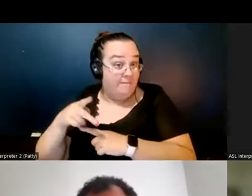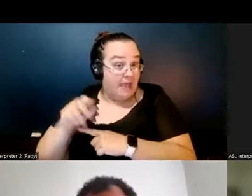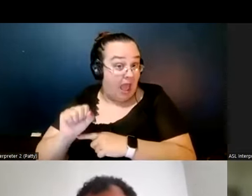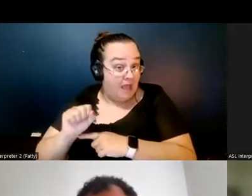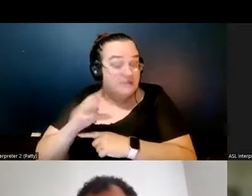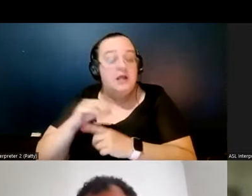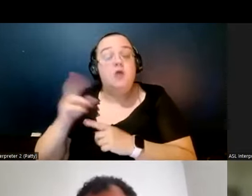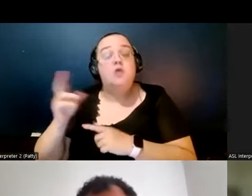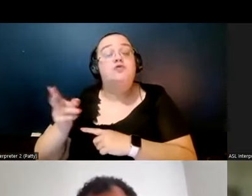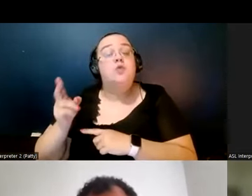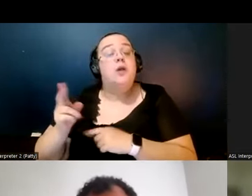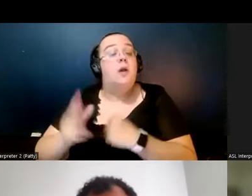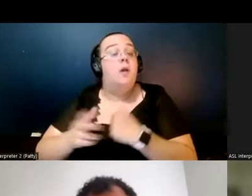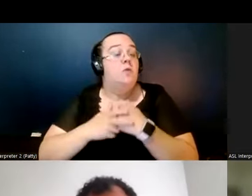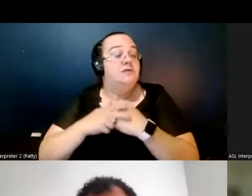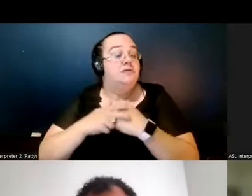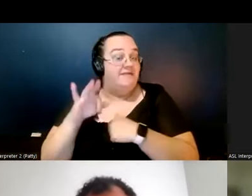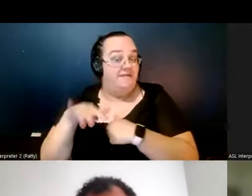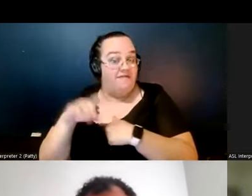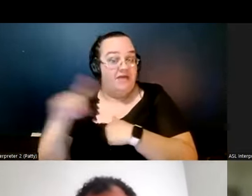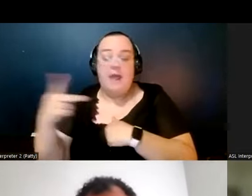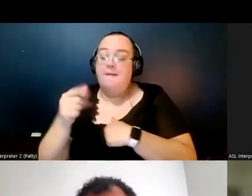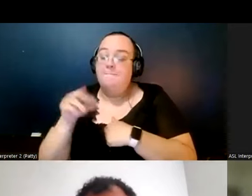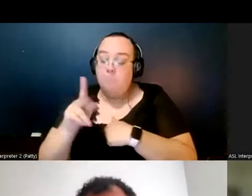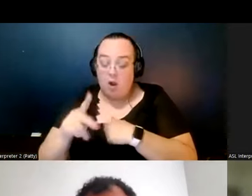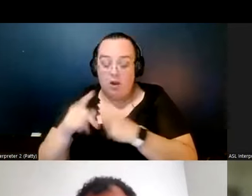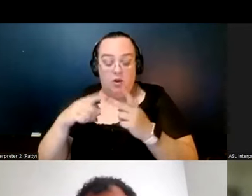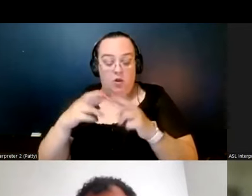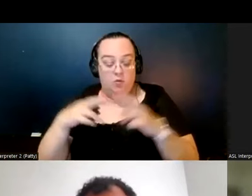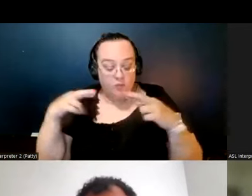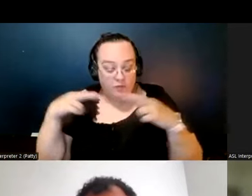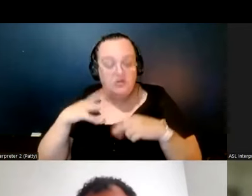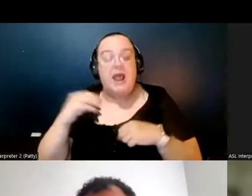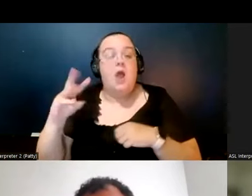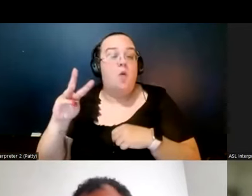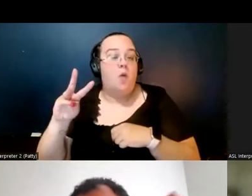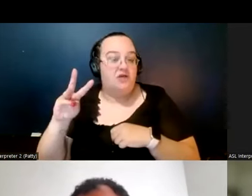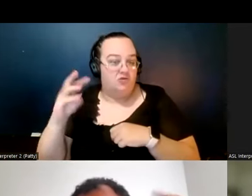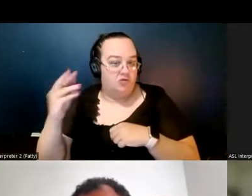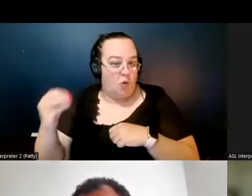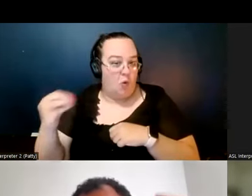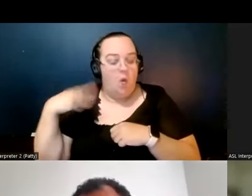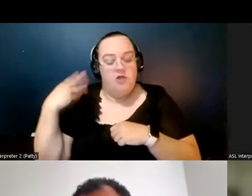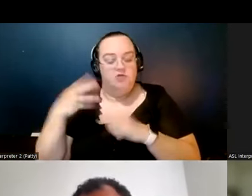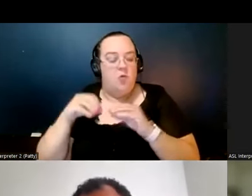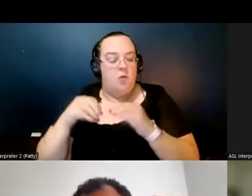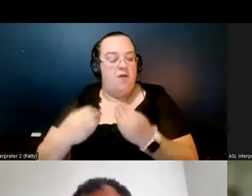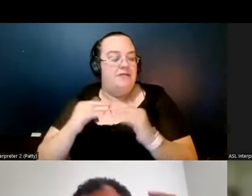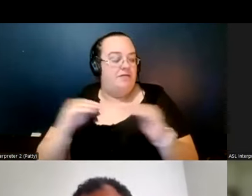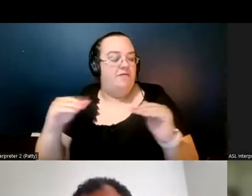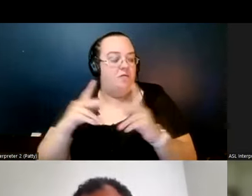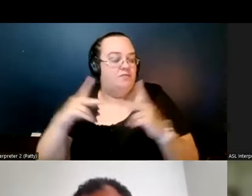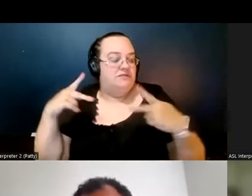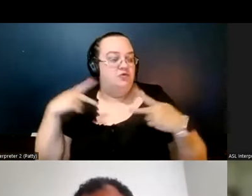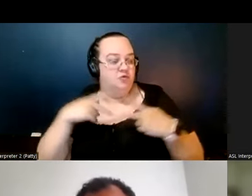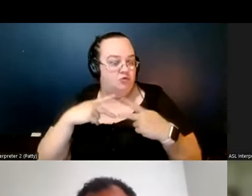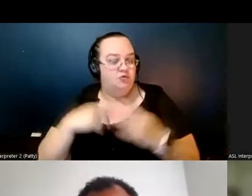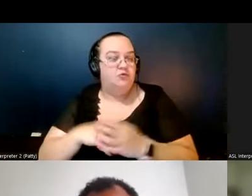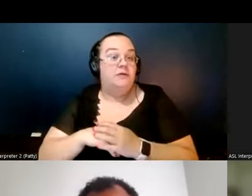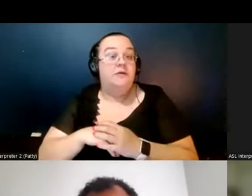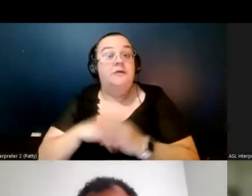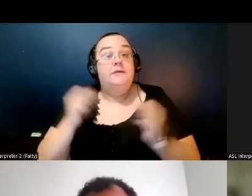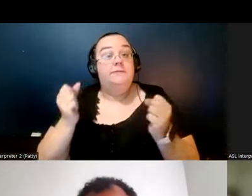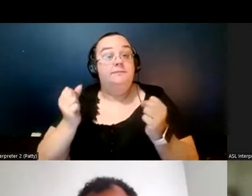historic preservation field at Park, Regional, and Washington Office level positions. So,